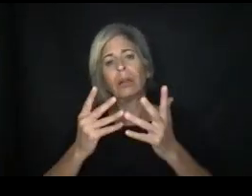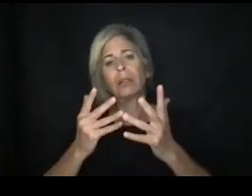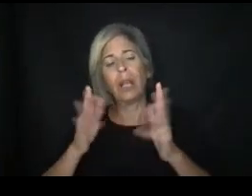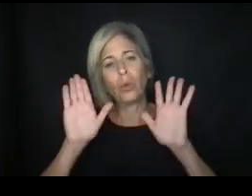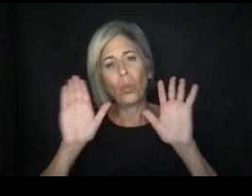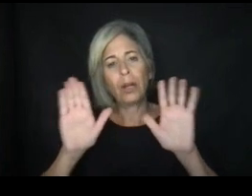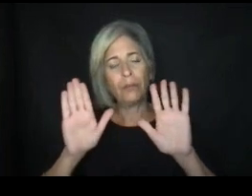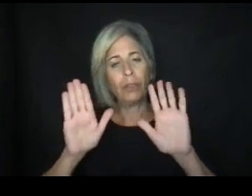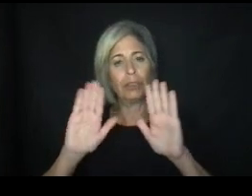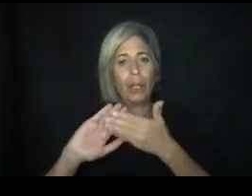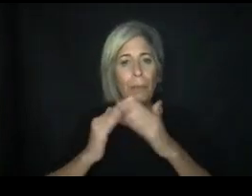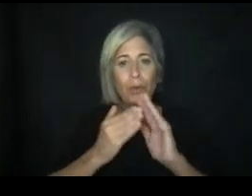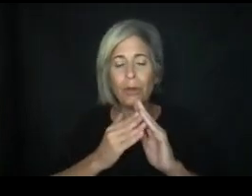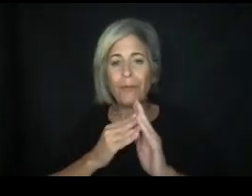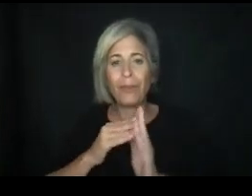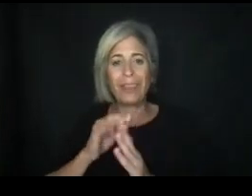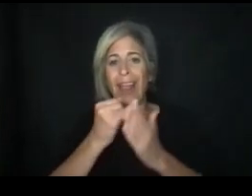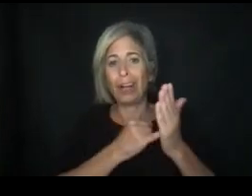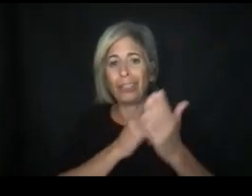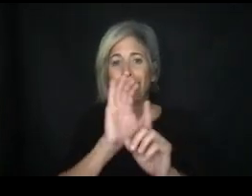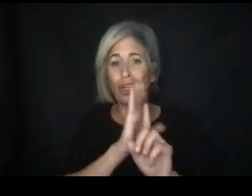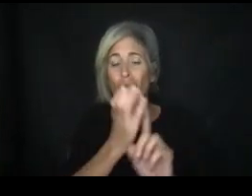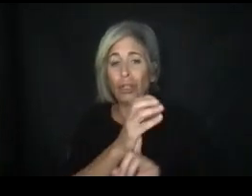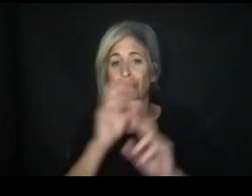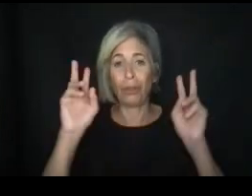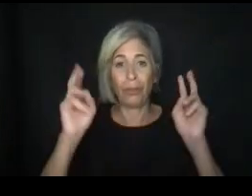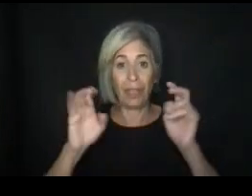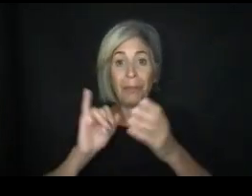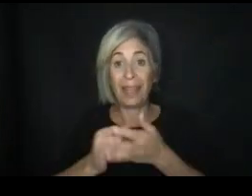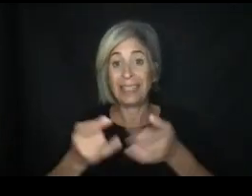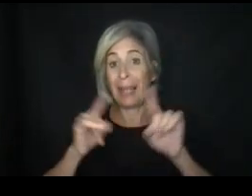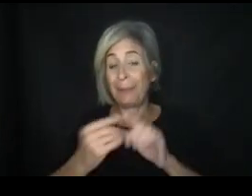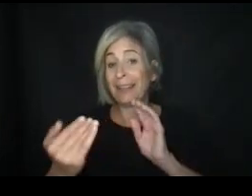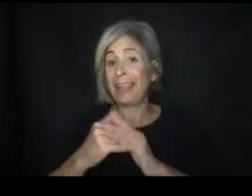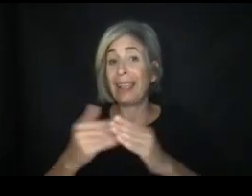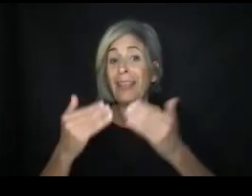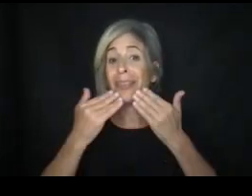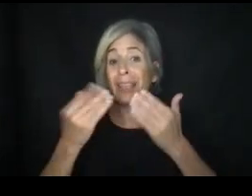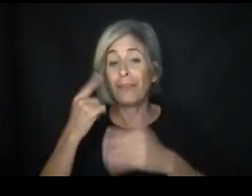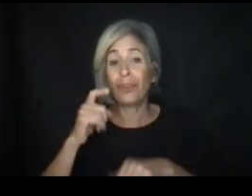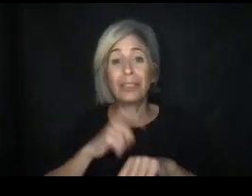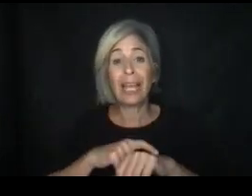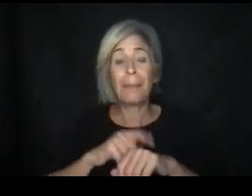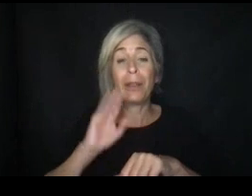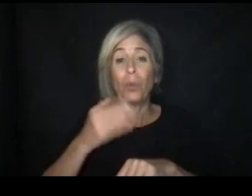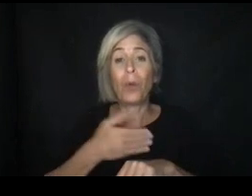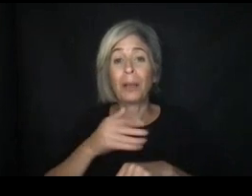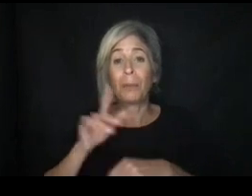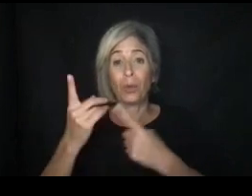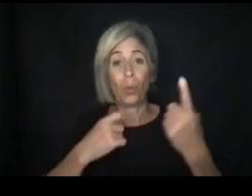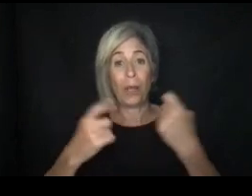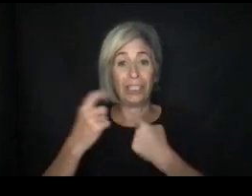our arts and culture scene, which has just begun to come alive again. I thank you for your time and welcome any questions that you may have.